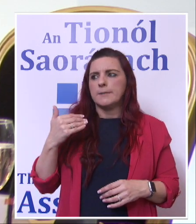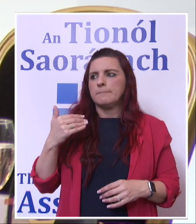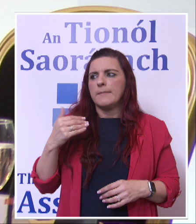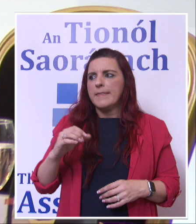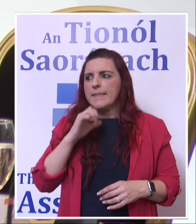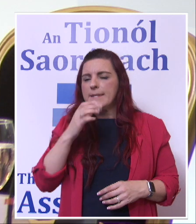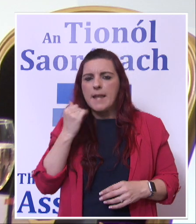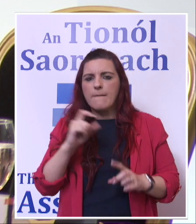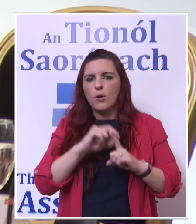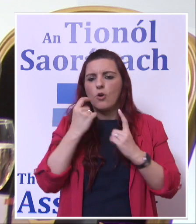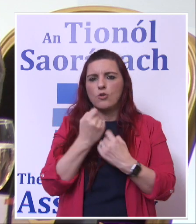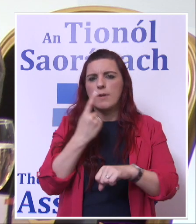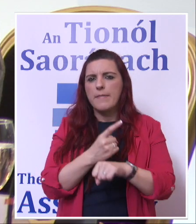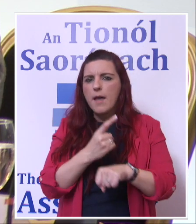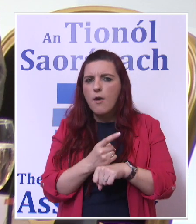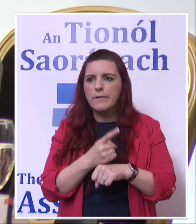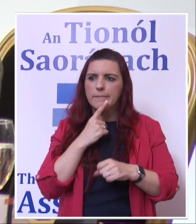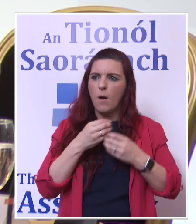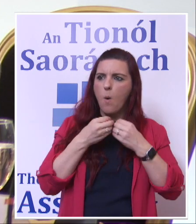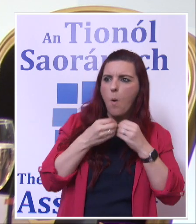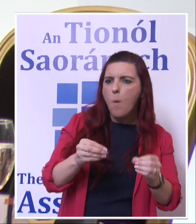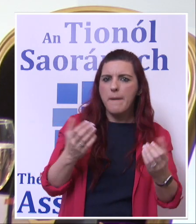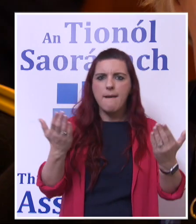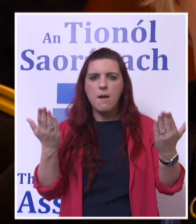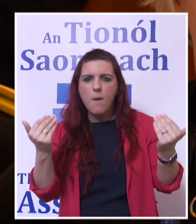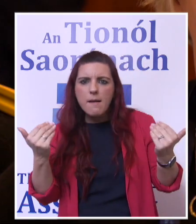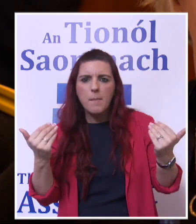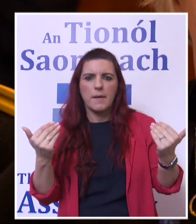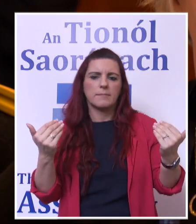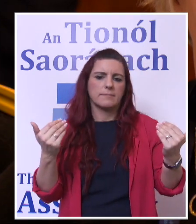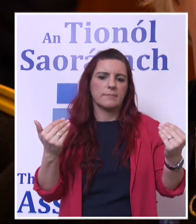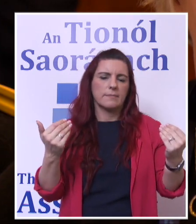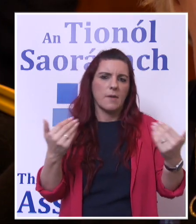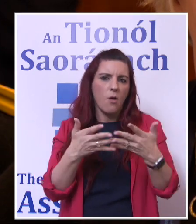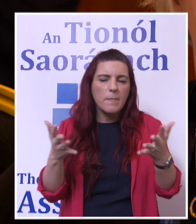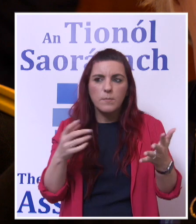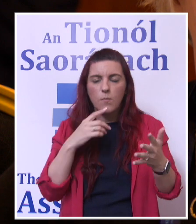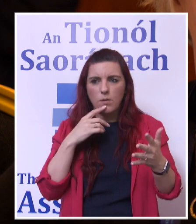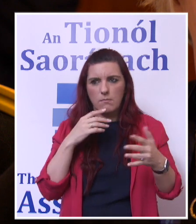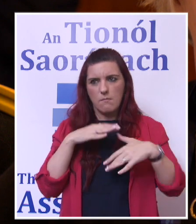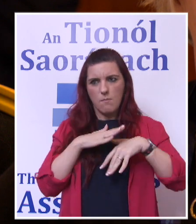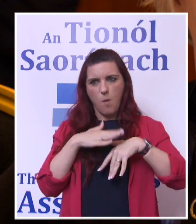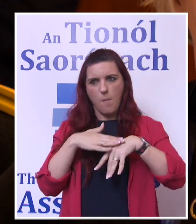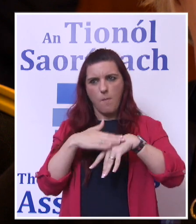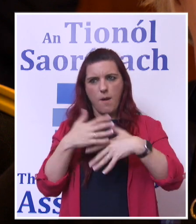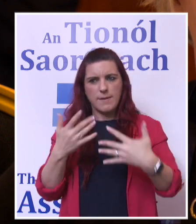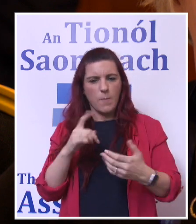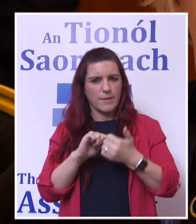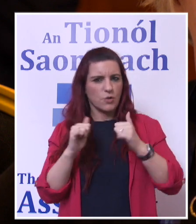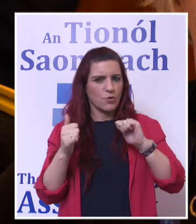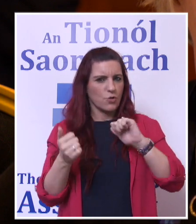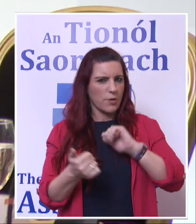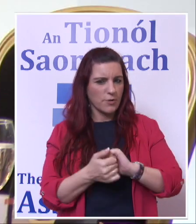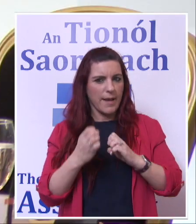in the organisations of being sort of open and welcoming inquiries and so on. Gradually that is changing, and every